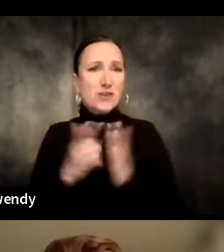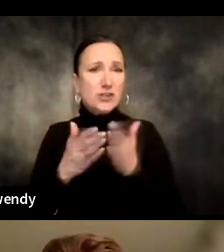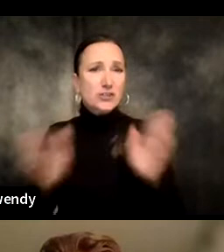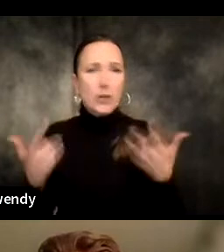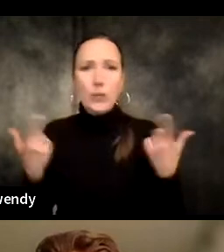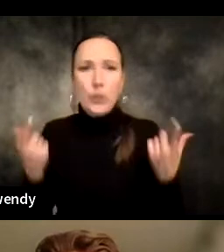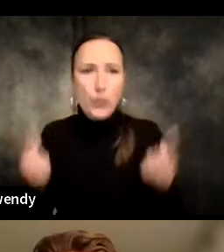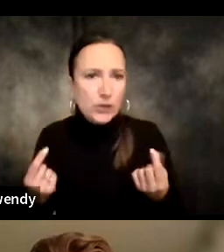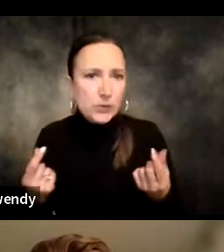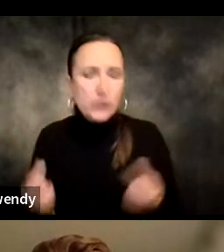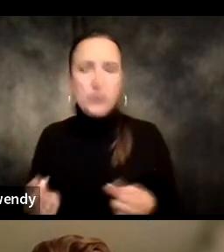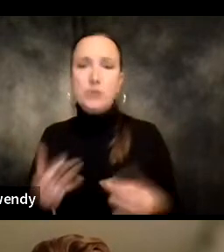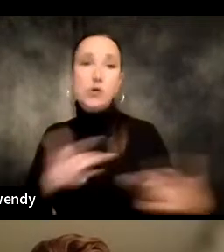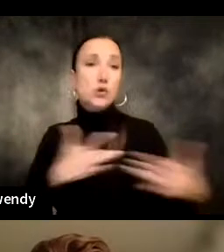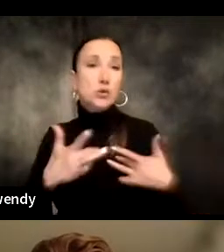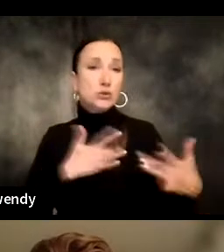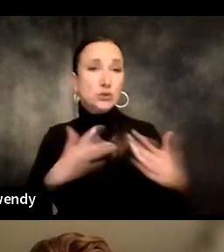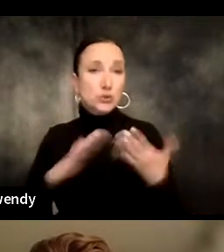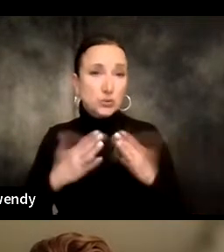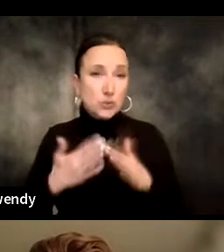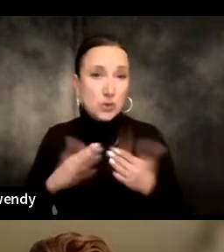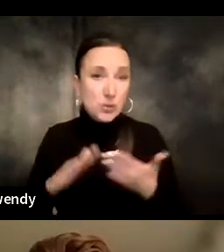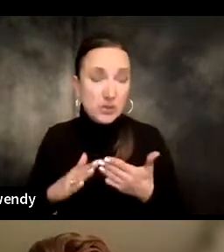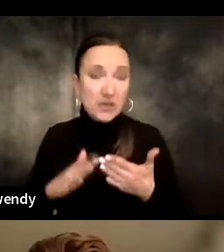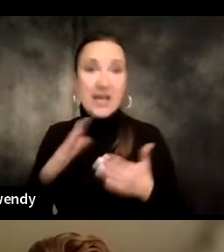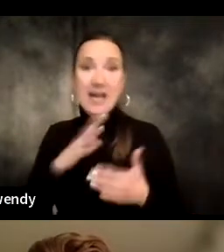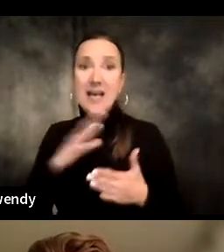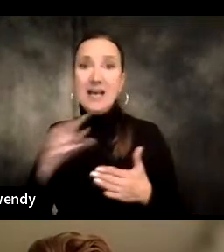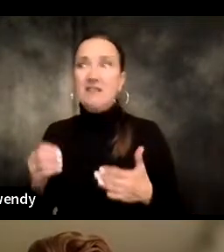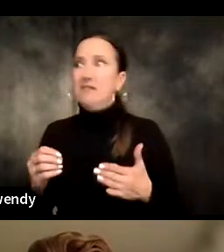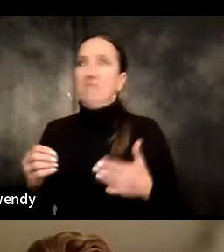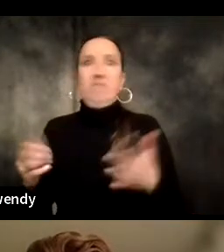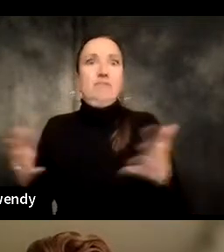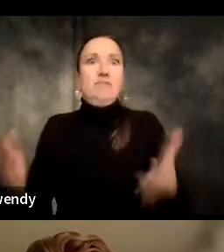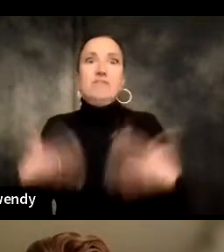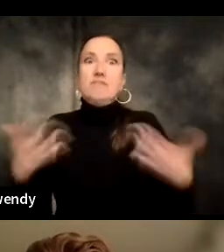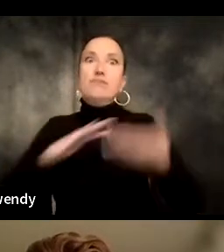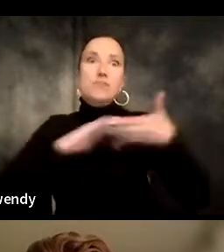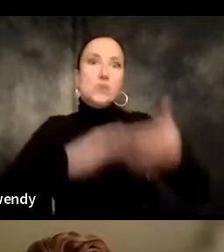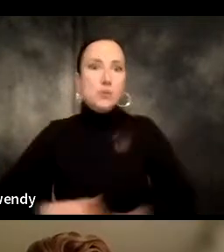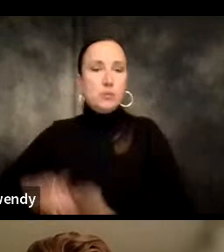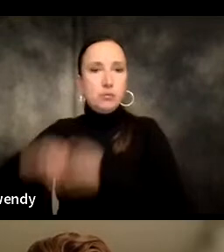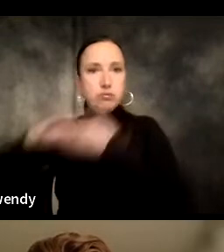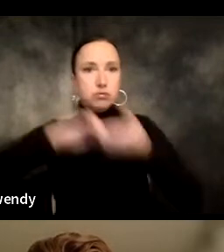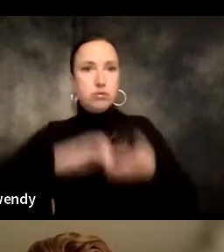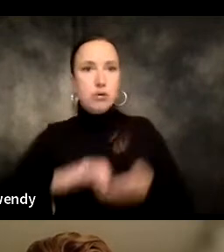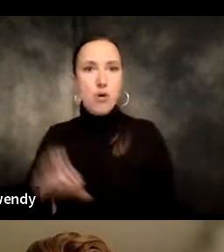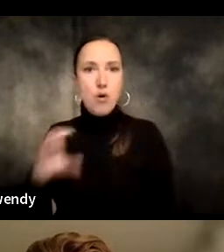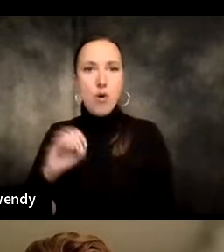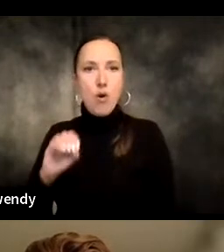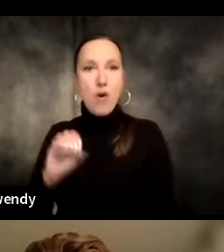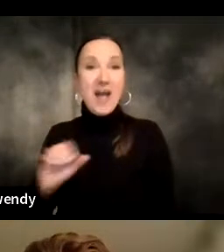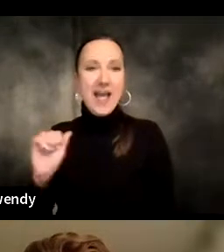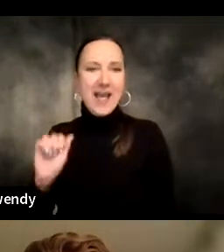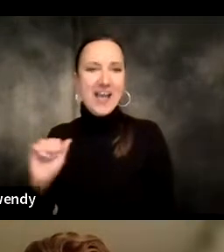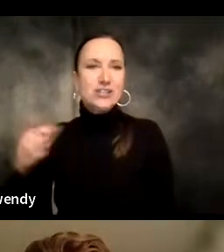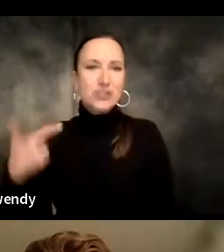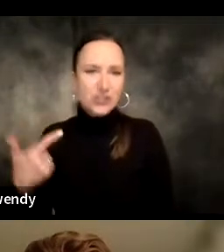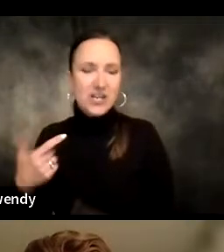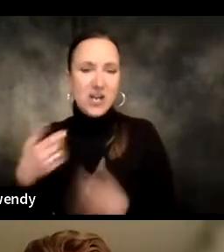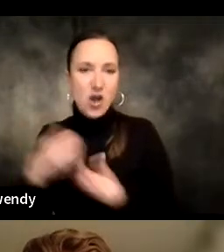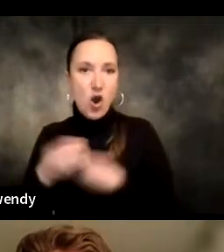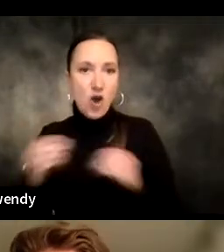community's concerns, and any ways for everyone to collaborate with the OAG's office. And because space